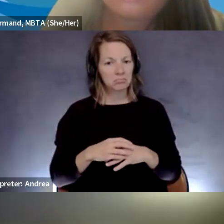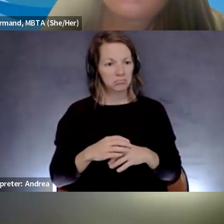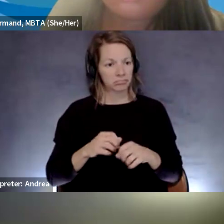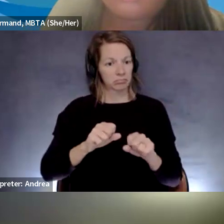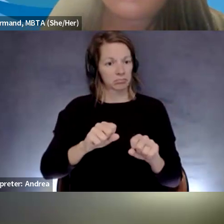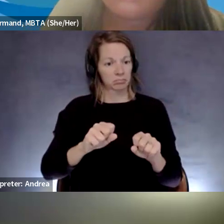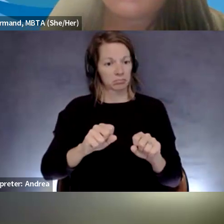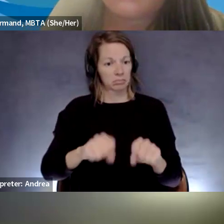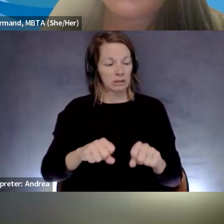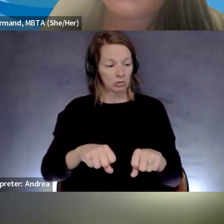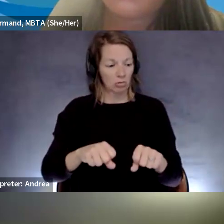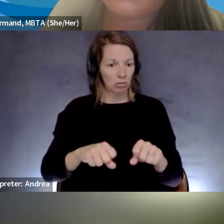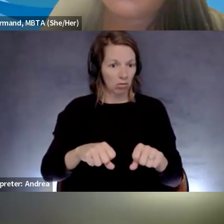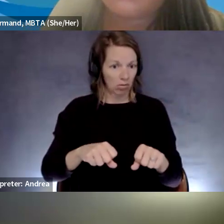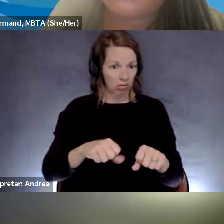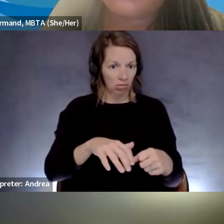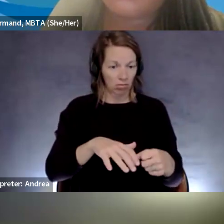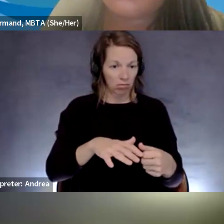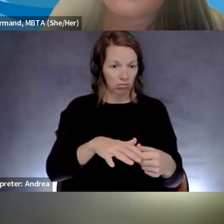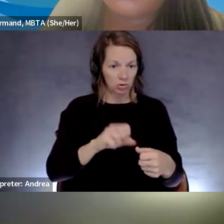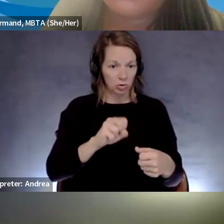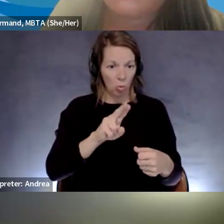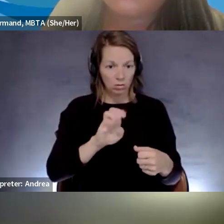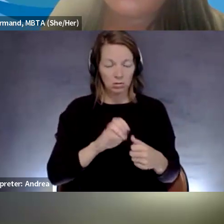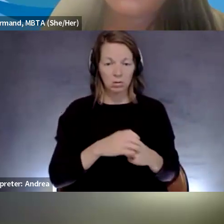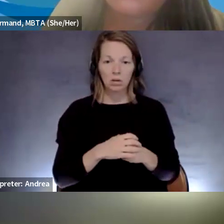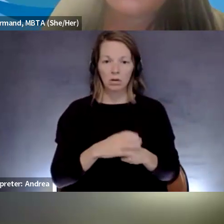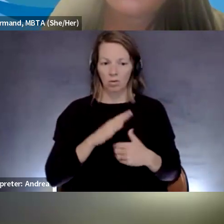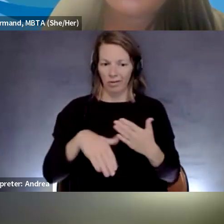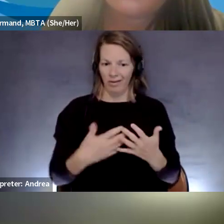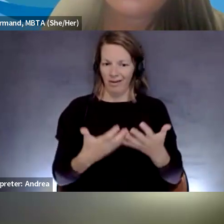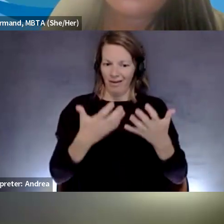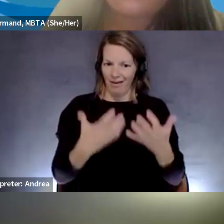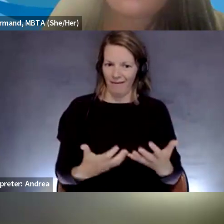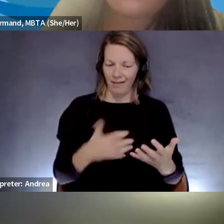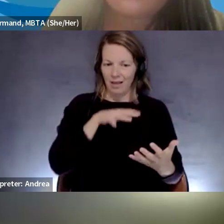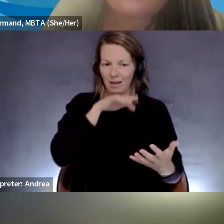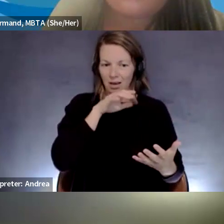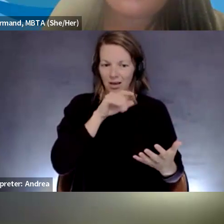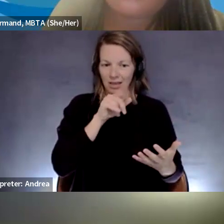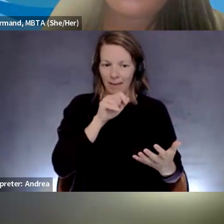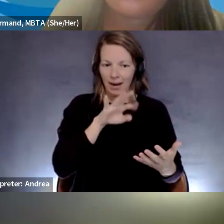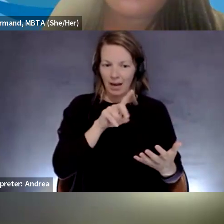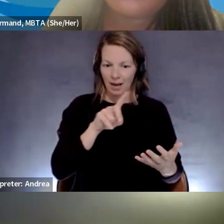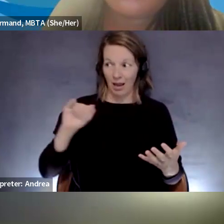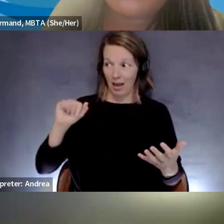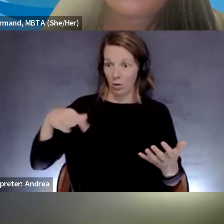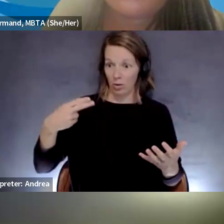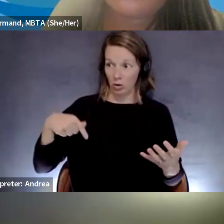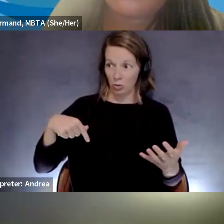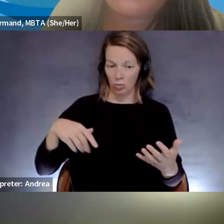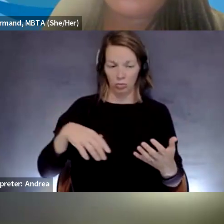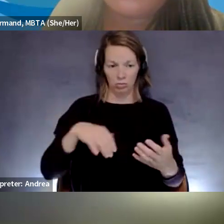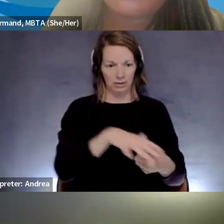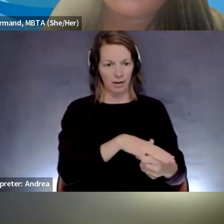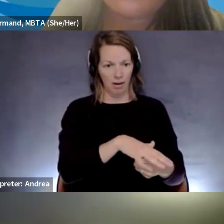potential source, now that all the heavily contaminated areas at the IQHQ site,